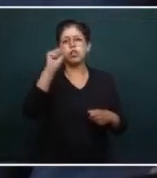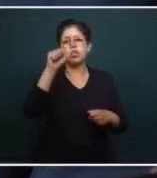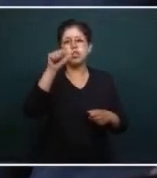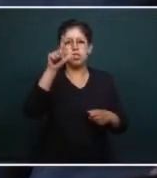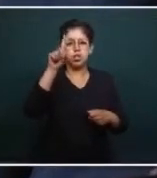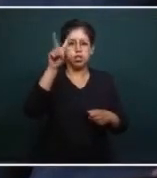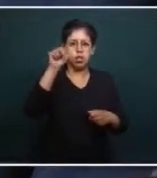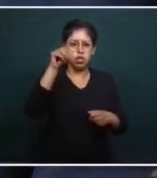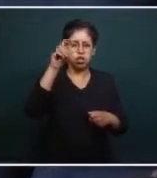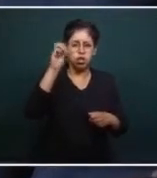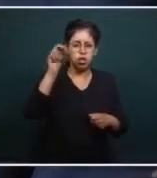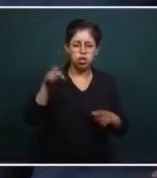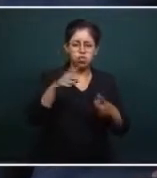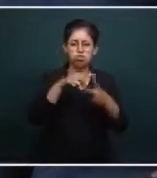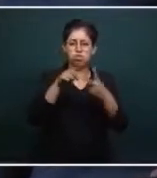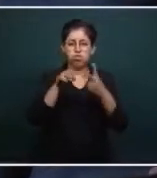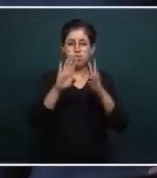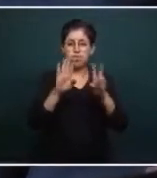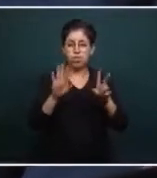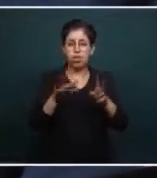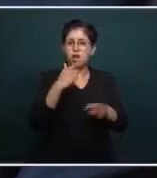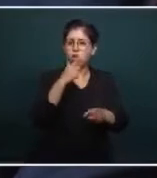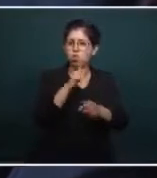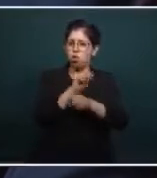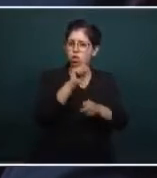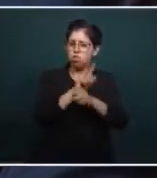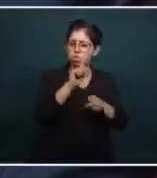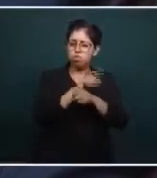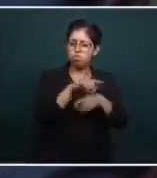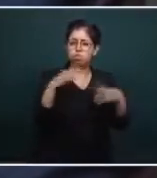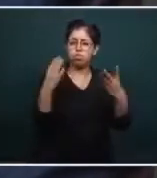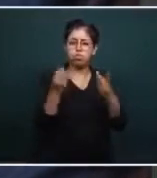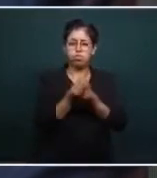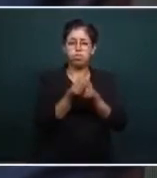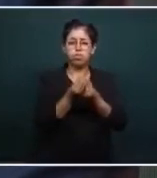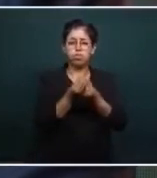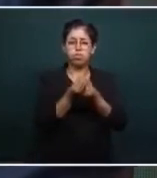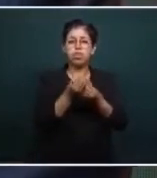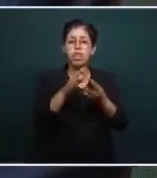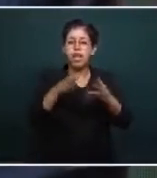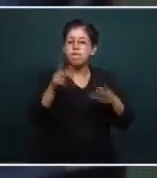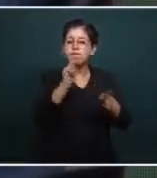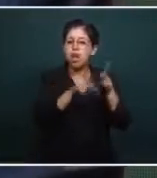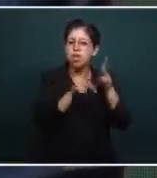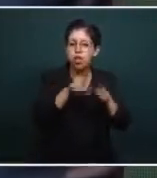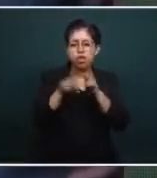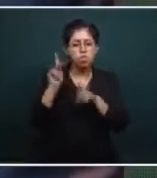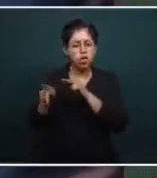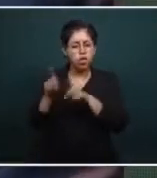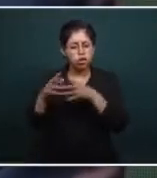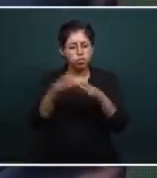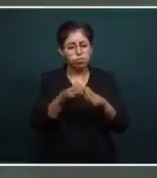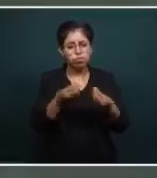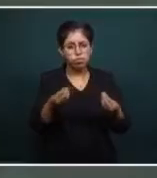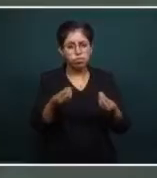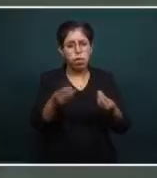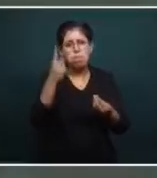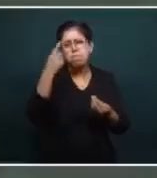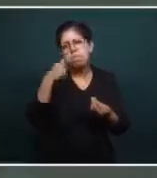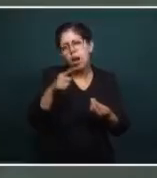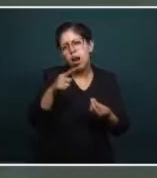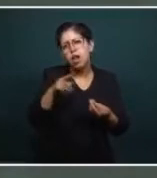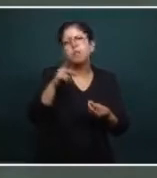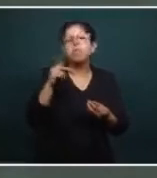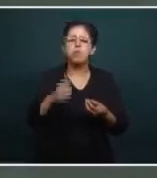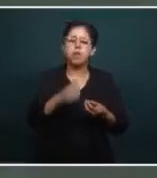waiting pase el proceso electoral for en the Guatemala electoral process to para pass hacer in lo Guatemala propio. so that we can do the same. Y hay ya